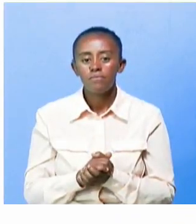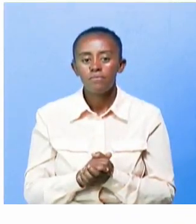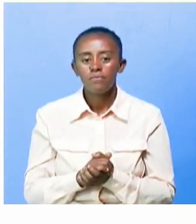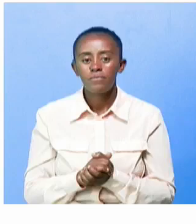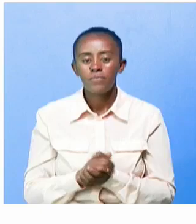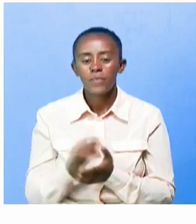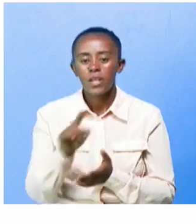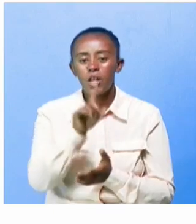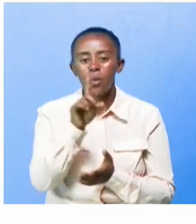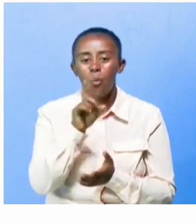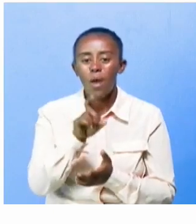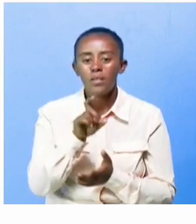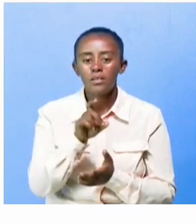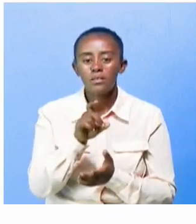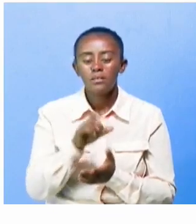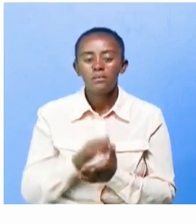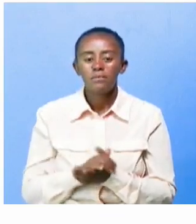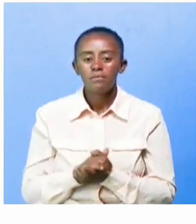Requests